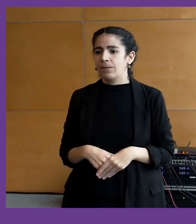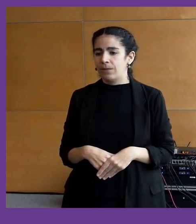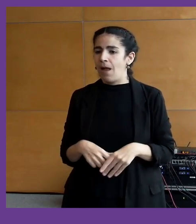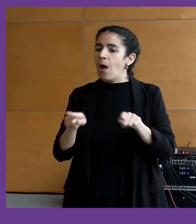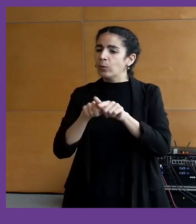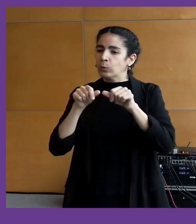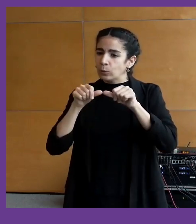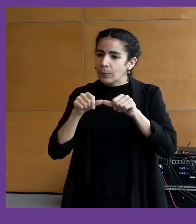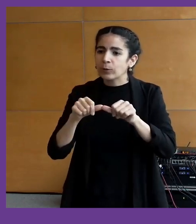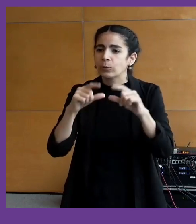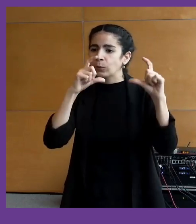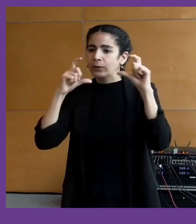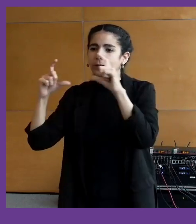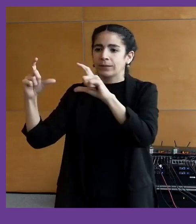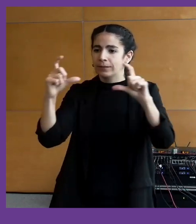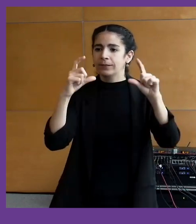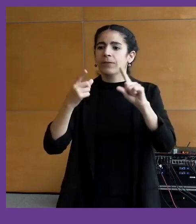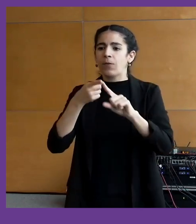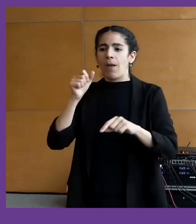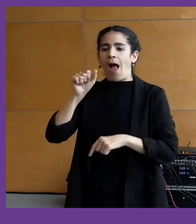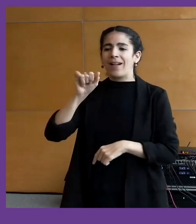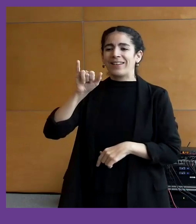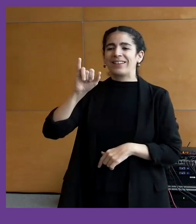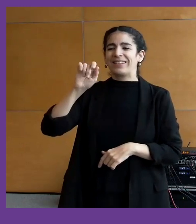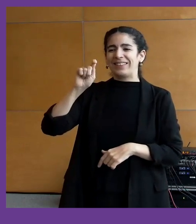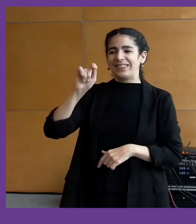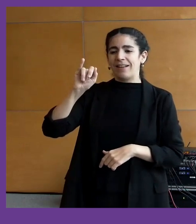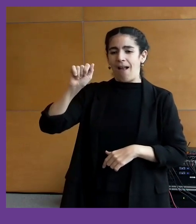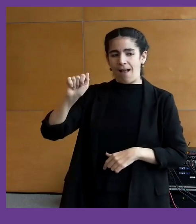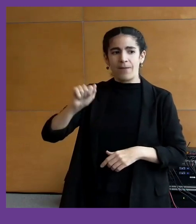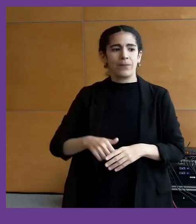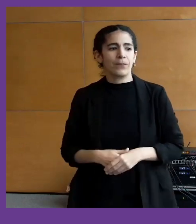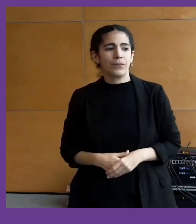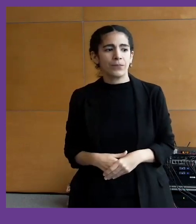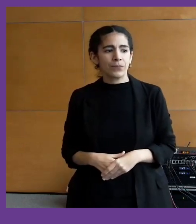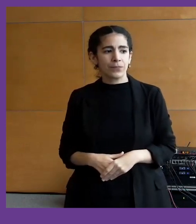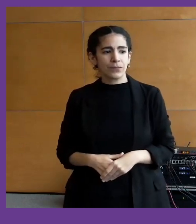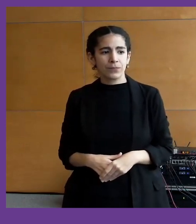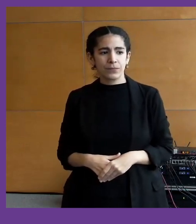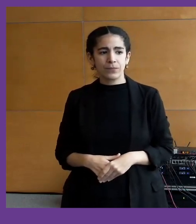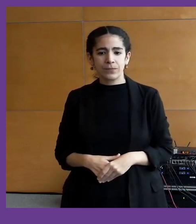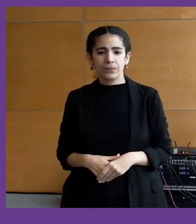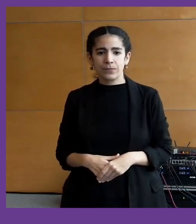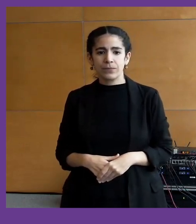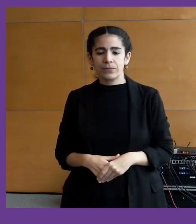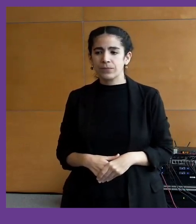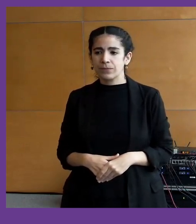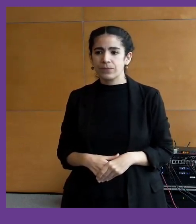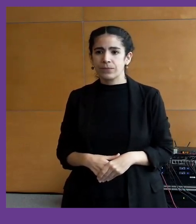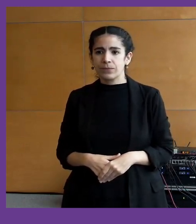World Sustainable Hospitality Alliance, our European Commission